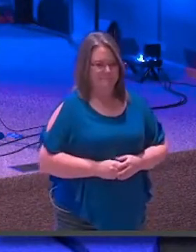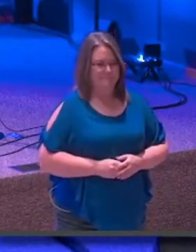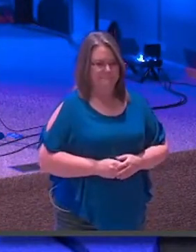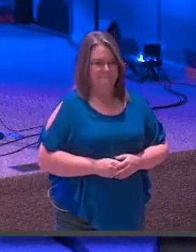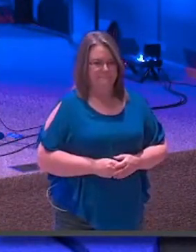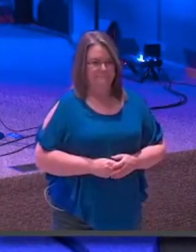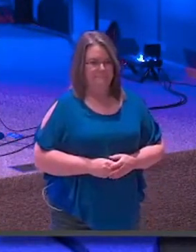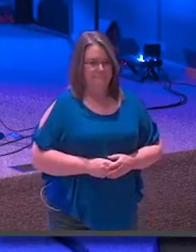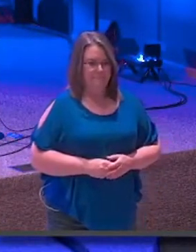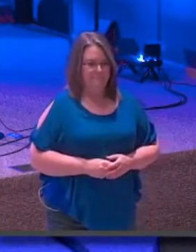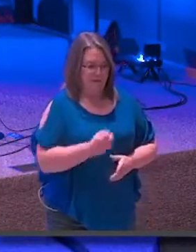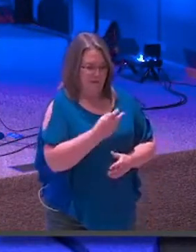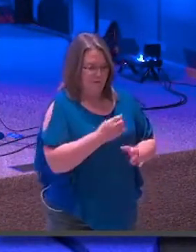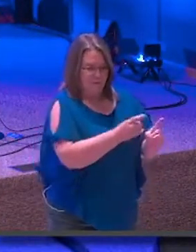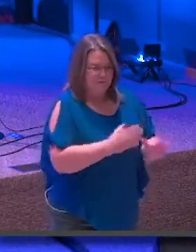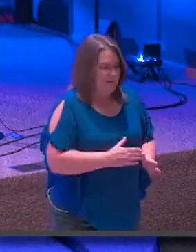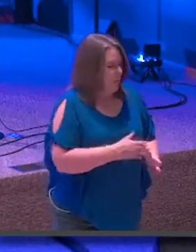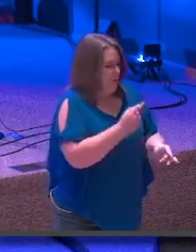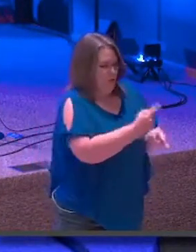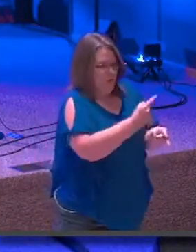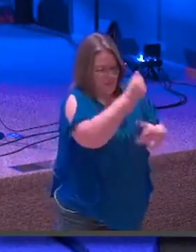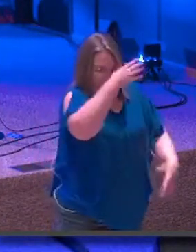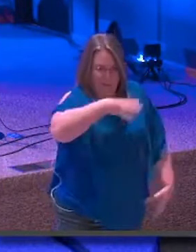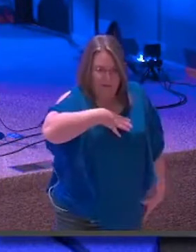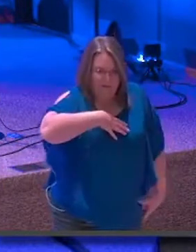They were just regular men